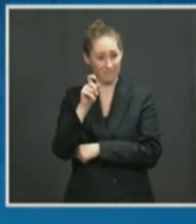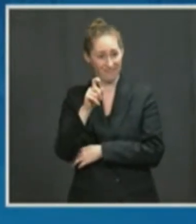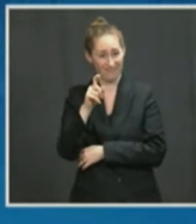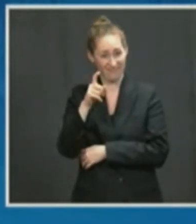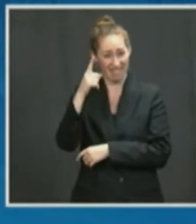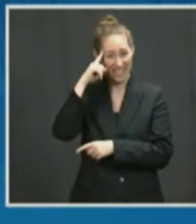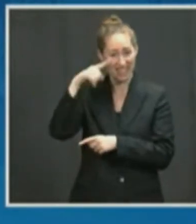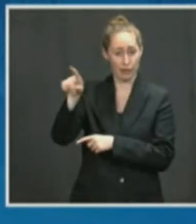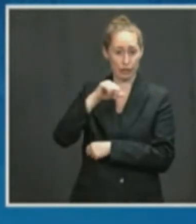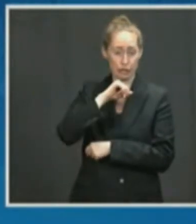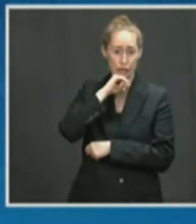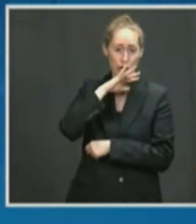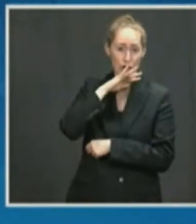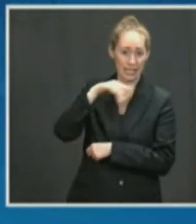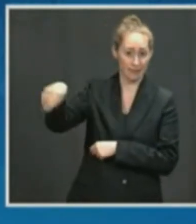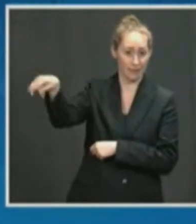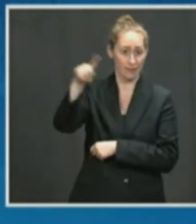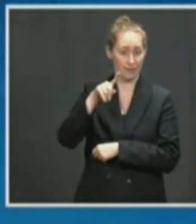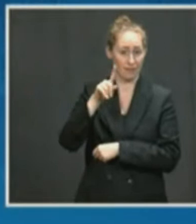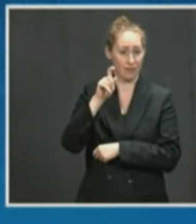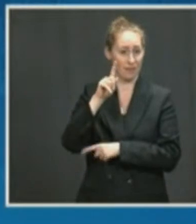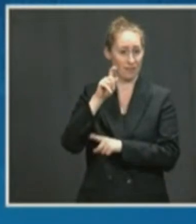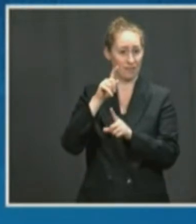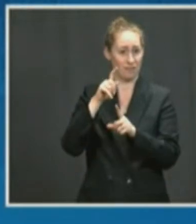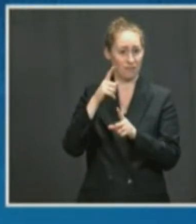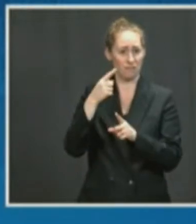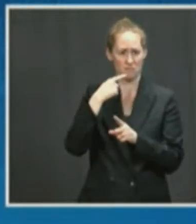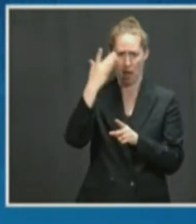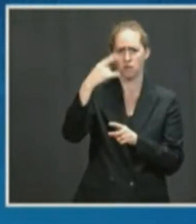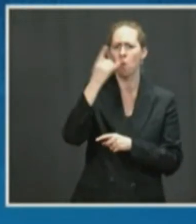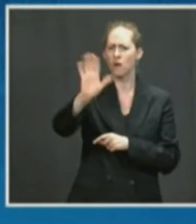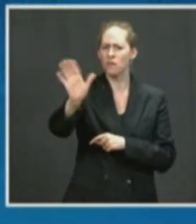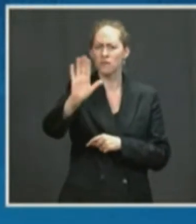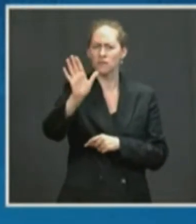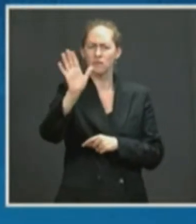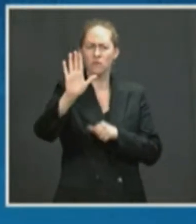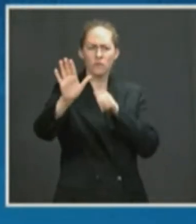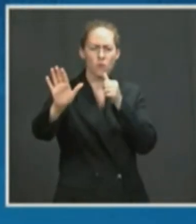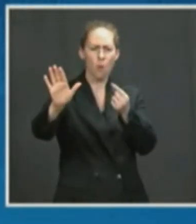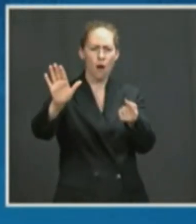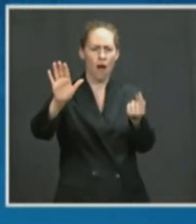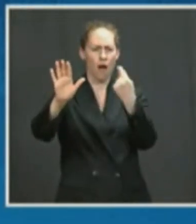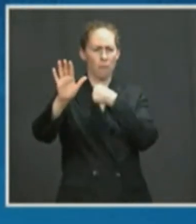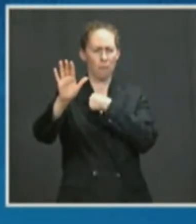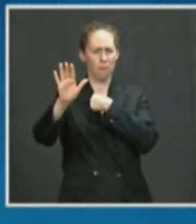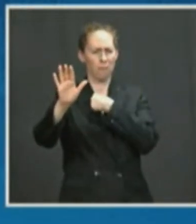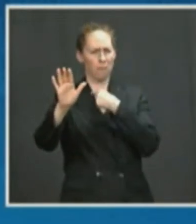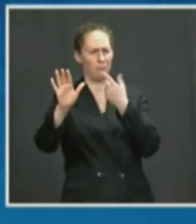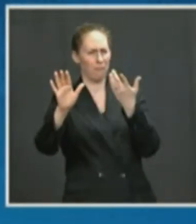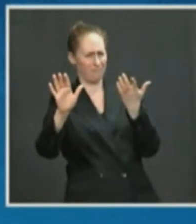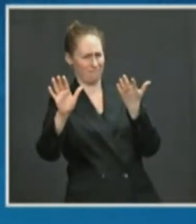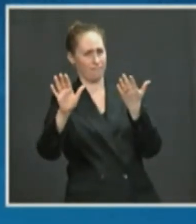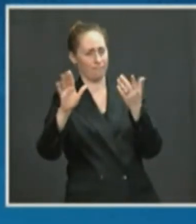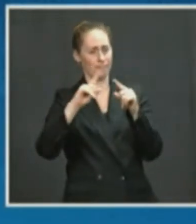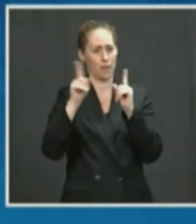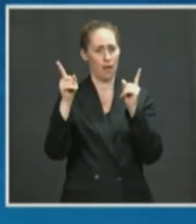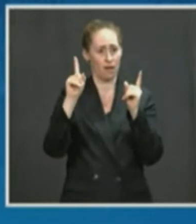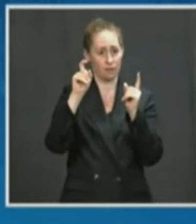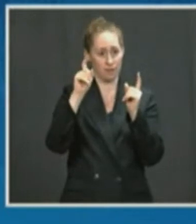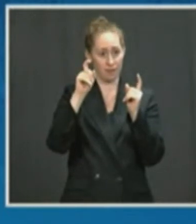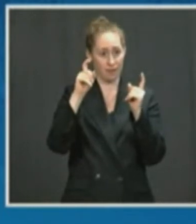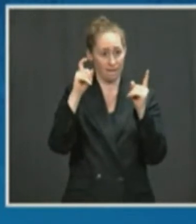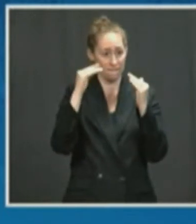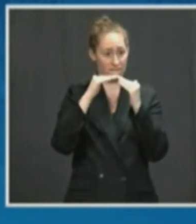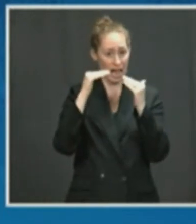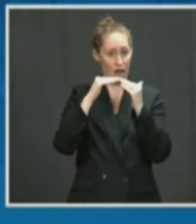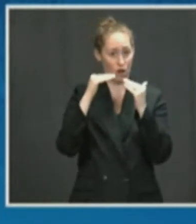in this region, quote, do not come, do not come. Would it be fair to perceive the Biden administration's work on stemming